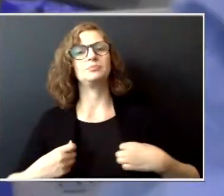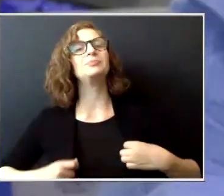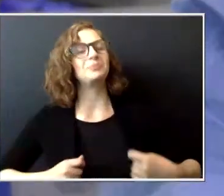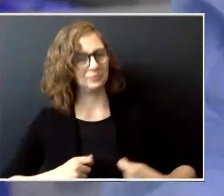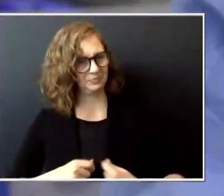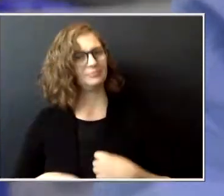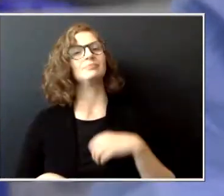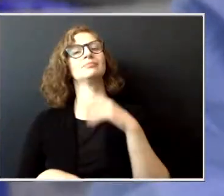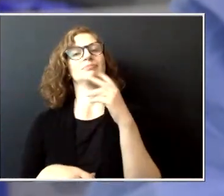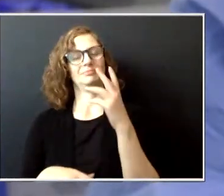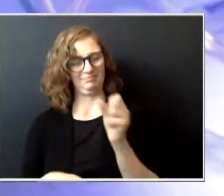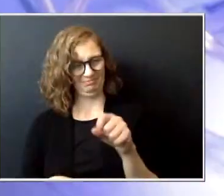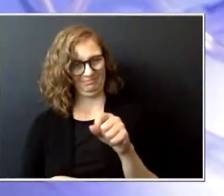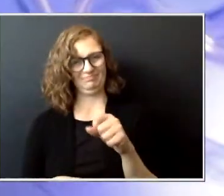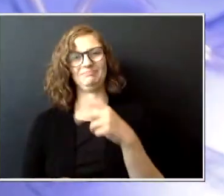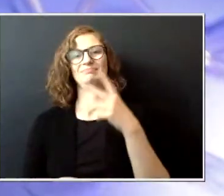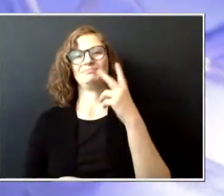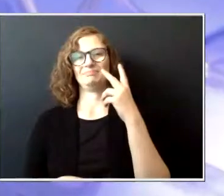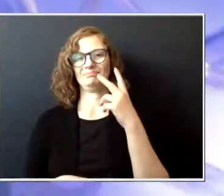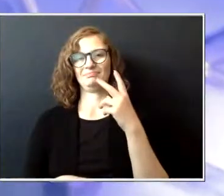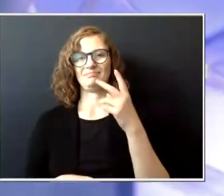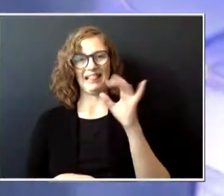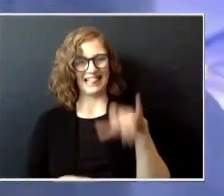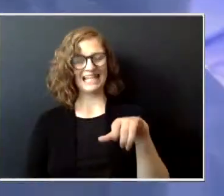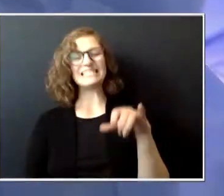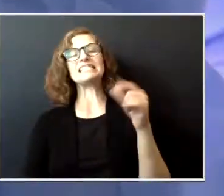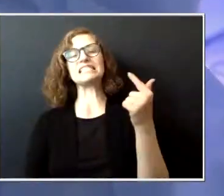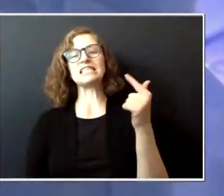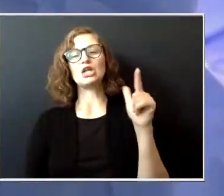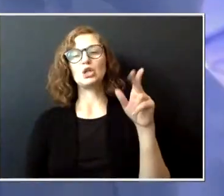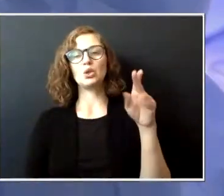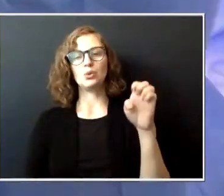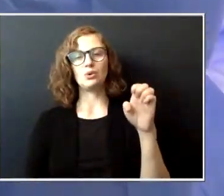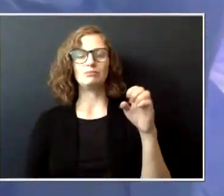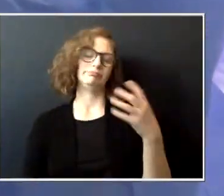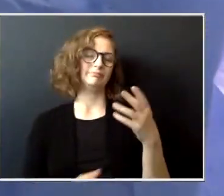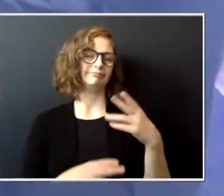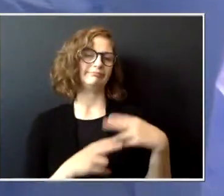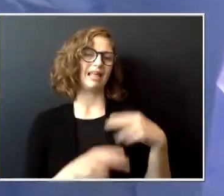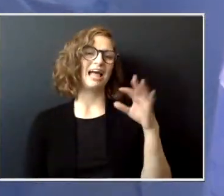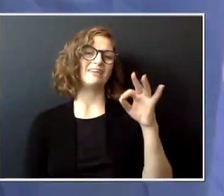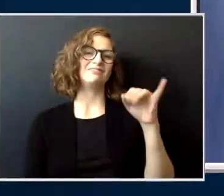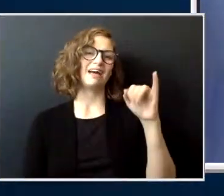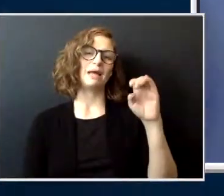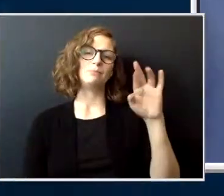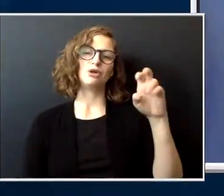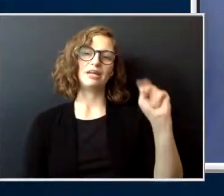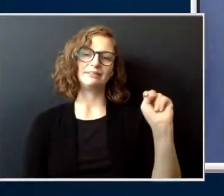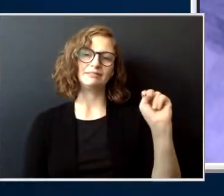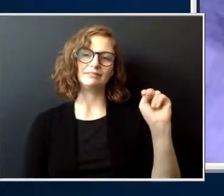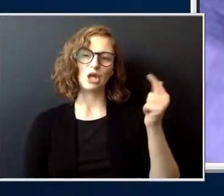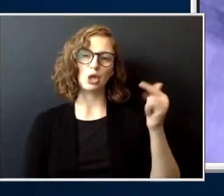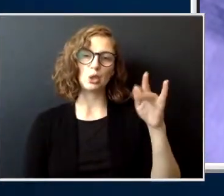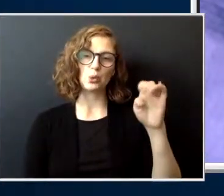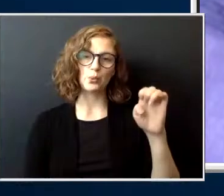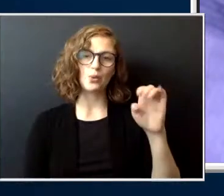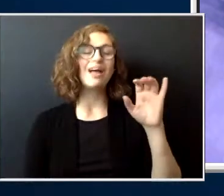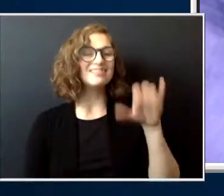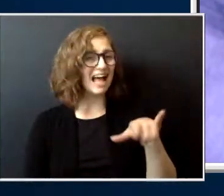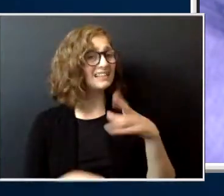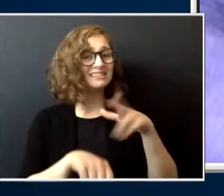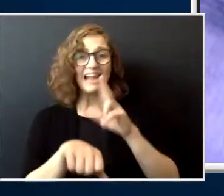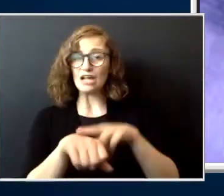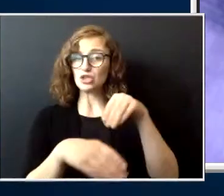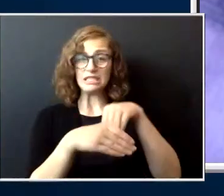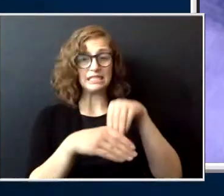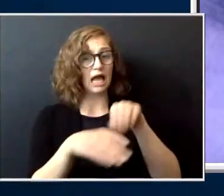ready there. So that's a fibrin glue that we use. Fibrin's something that's naturally in your body anyway that your body uses to stop bleeding, but it's also